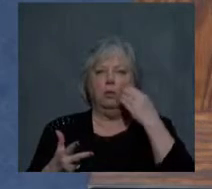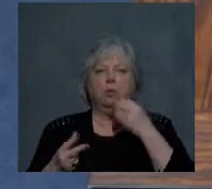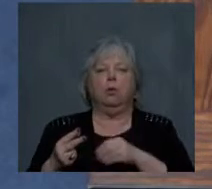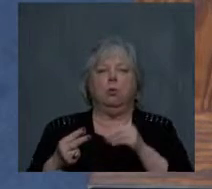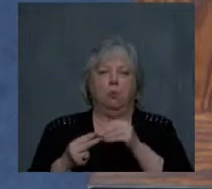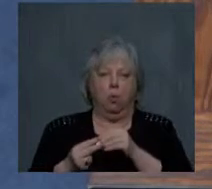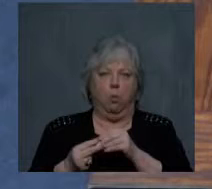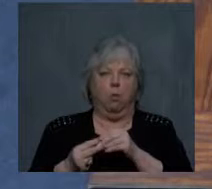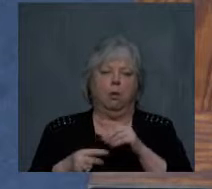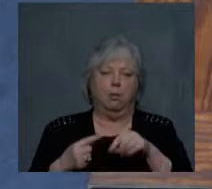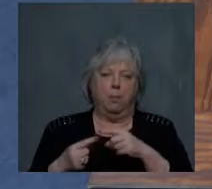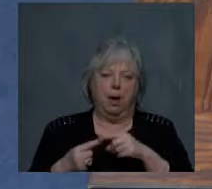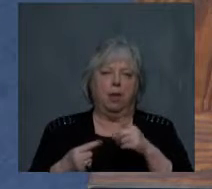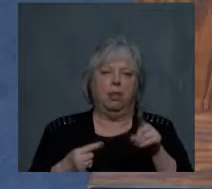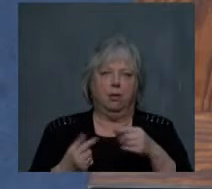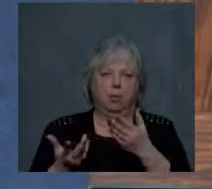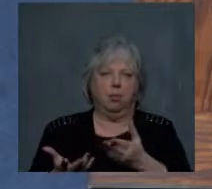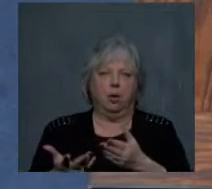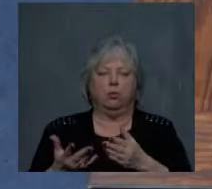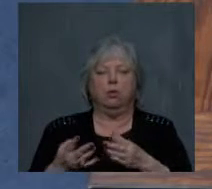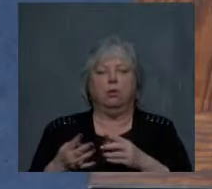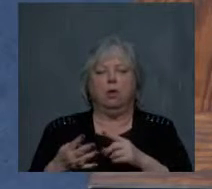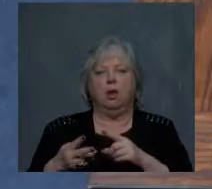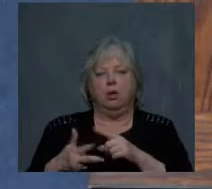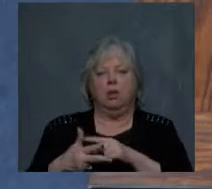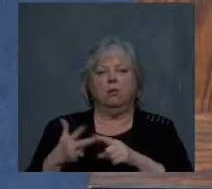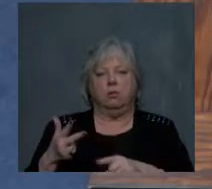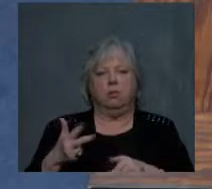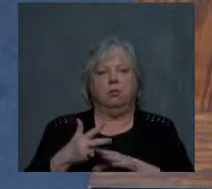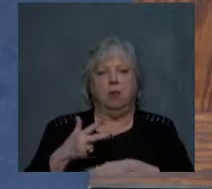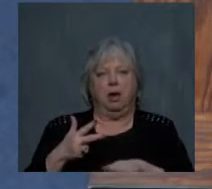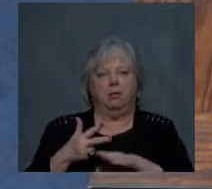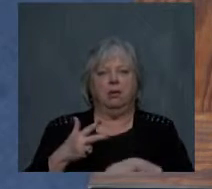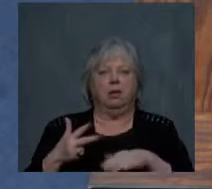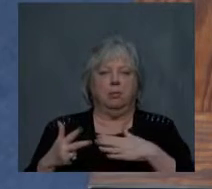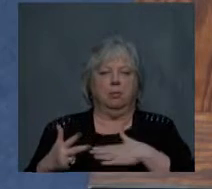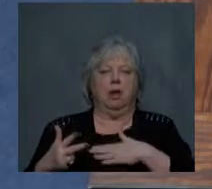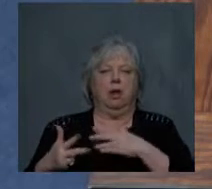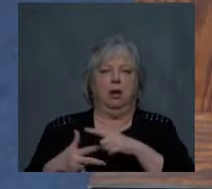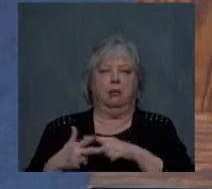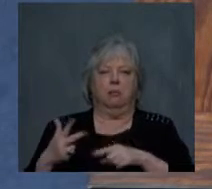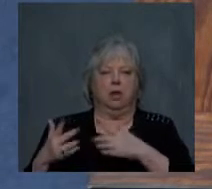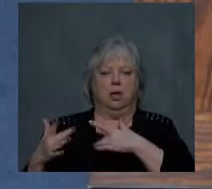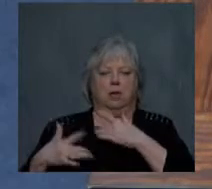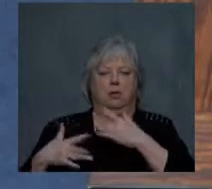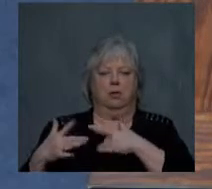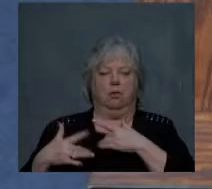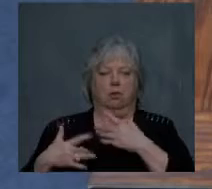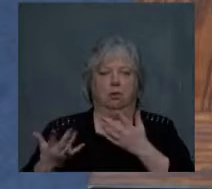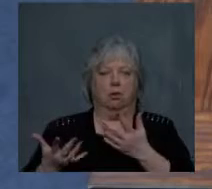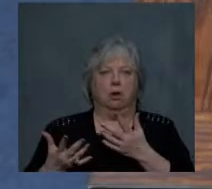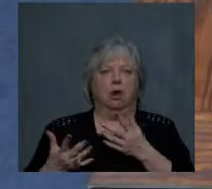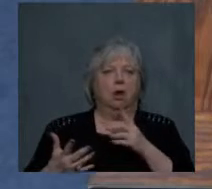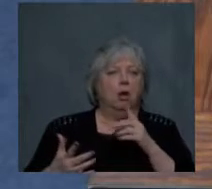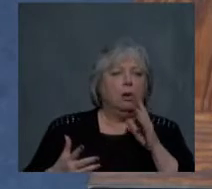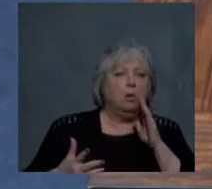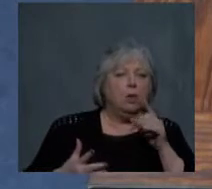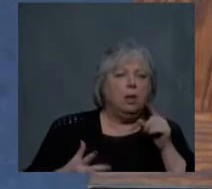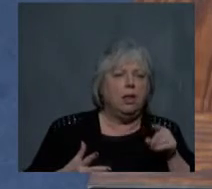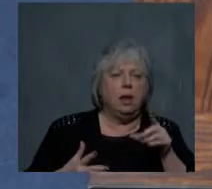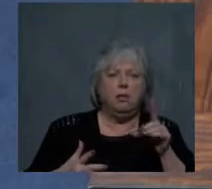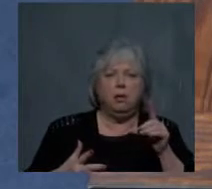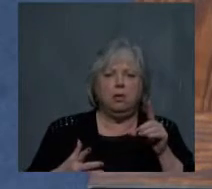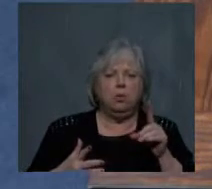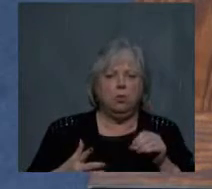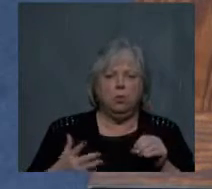it. And that's basically my concern, is the environmental. I mean, are they going to be